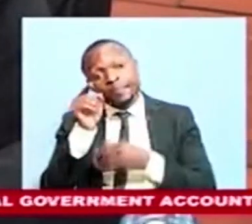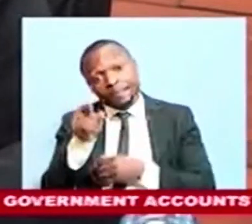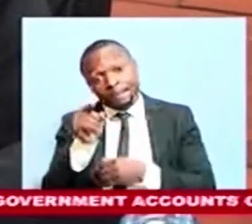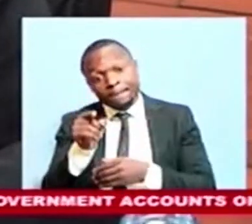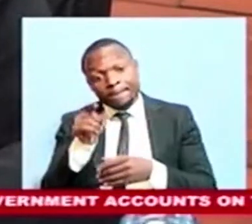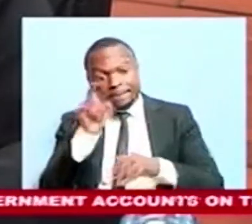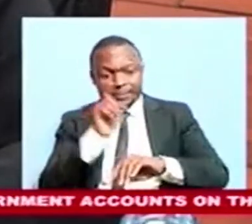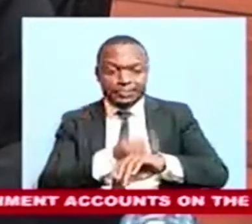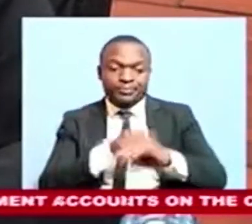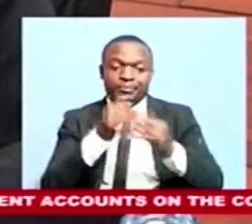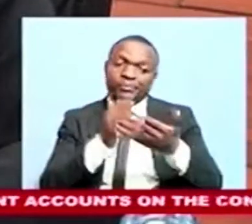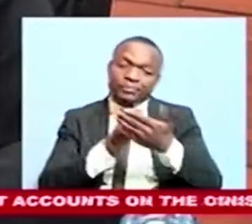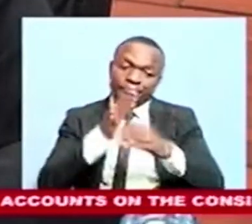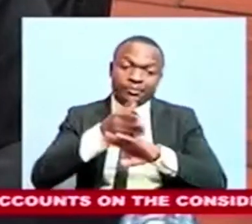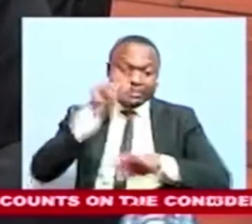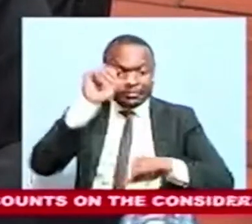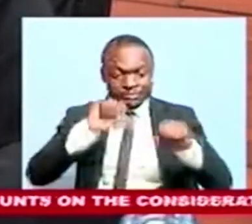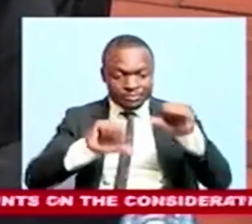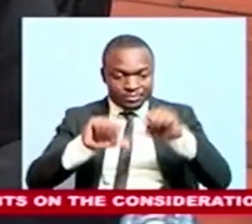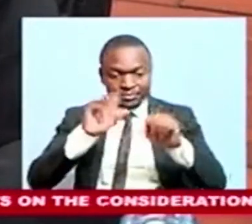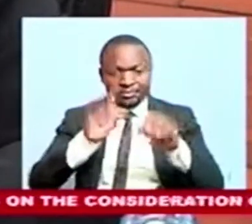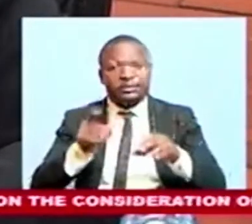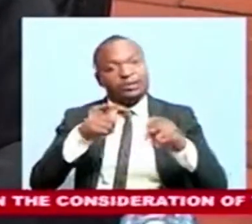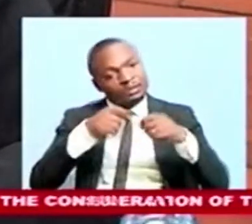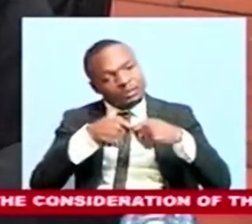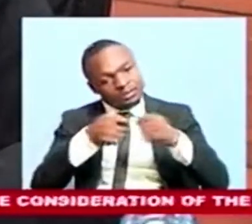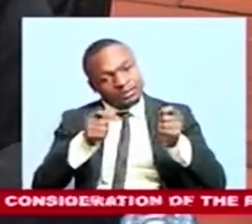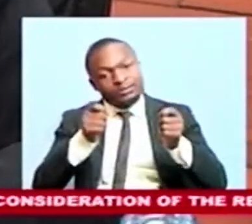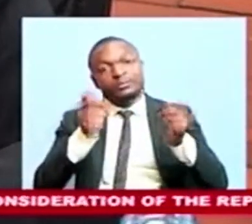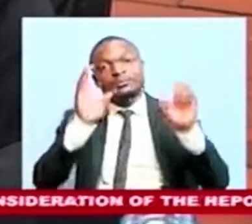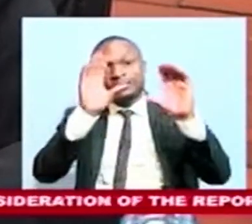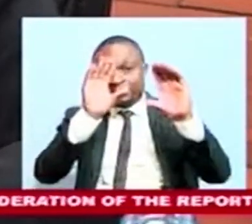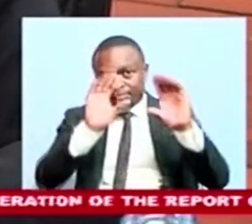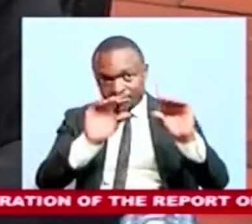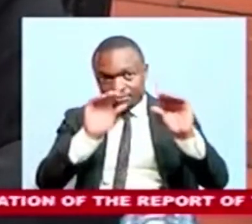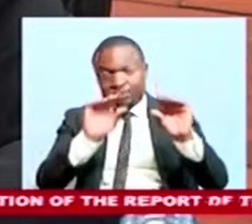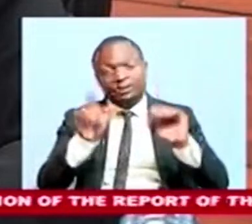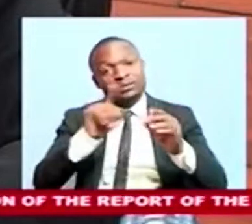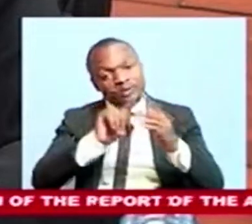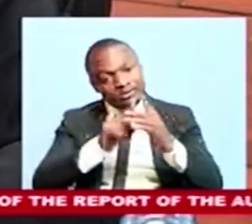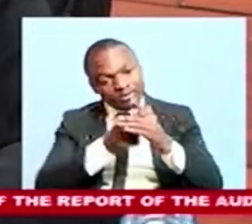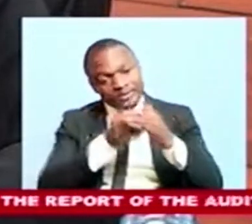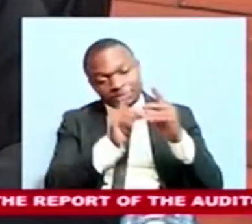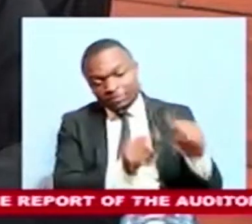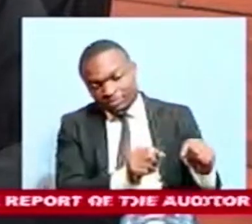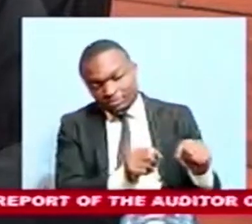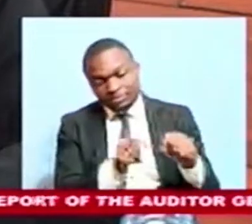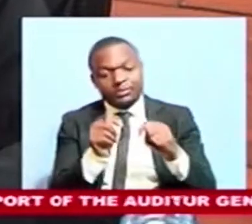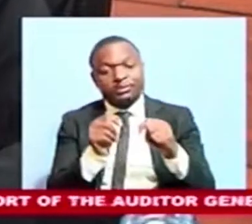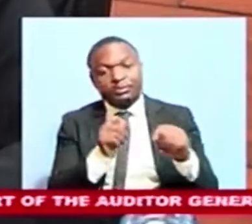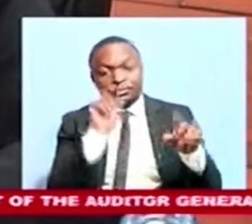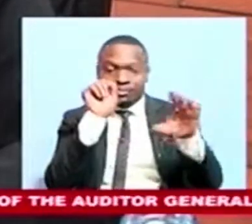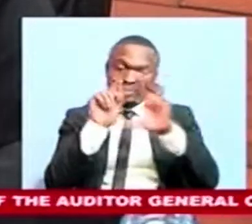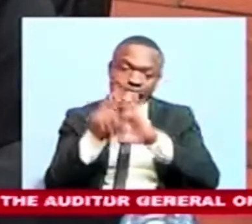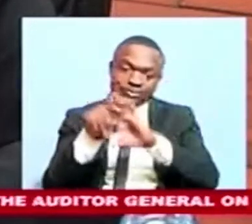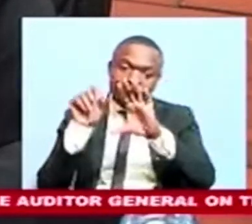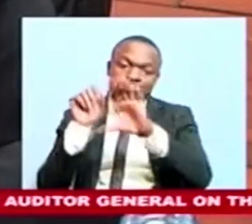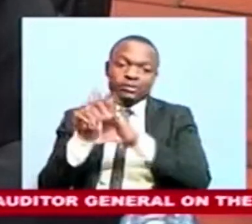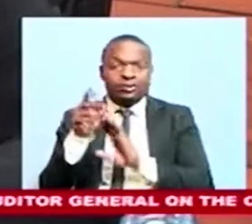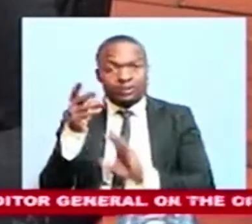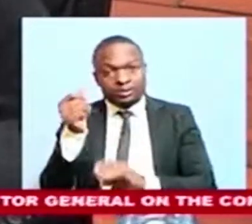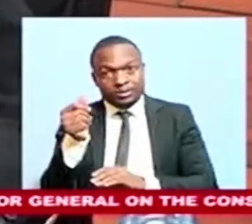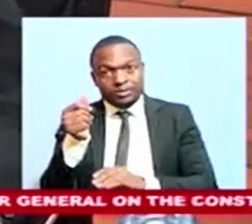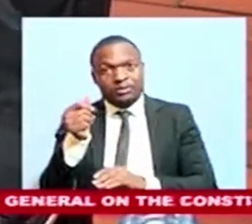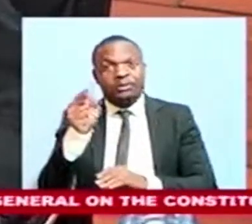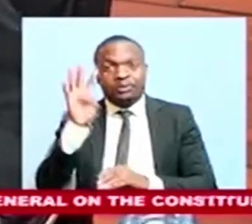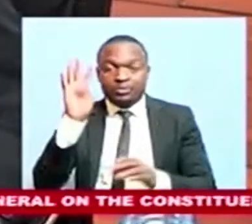this time, after the auditors, you opened the accounts and you started transferring these monies to the tune of